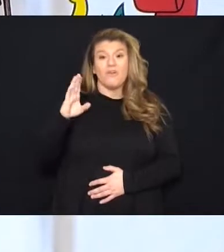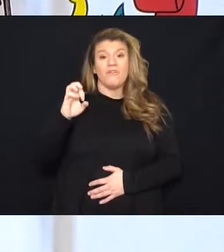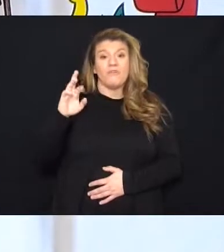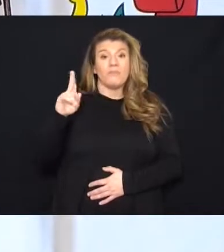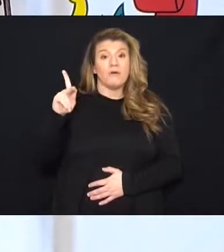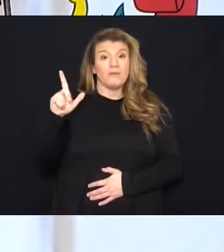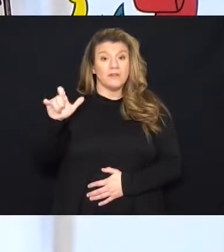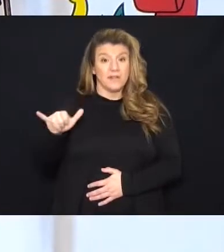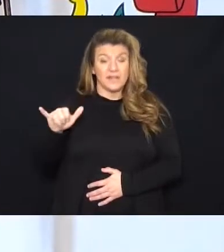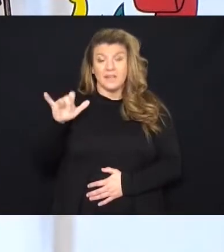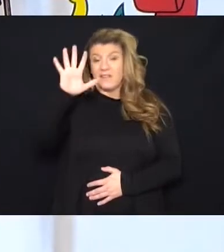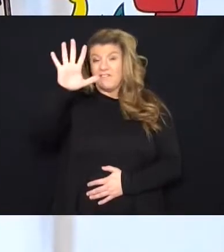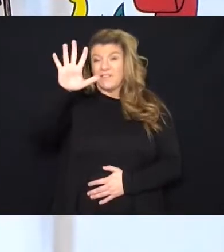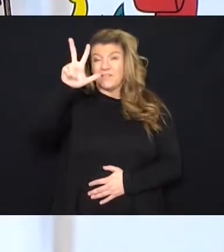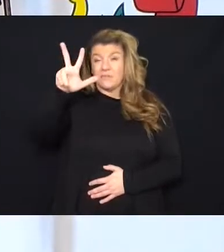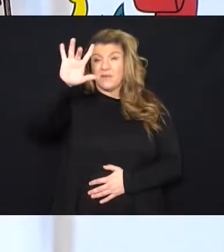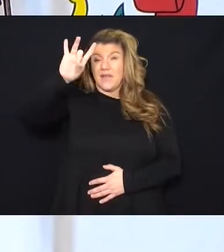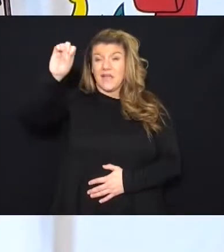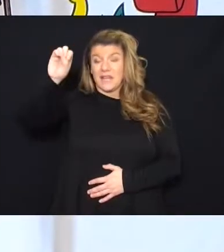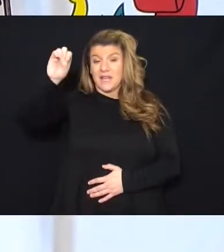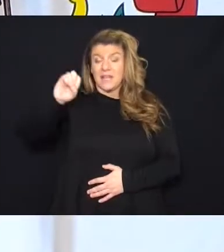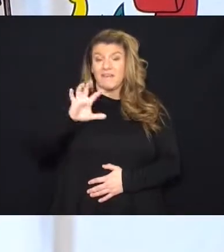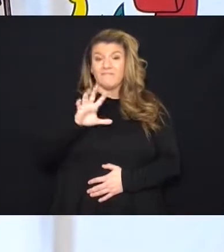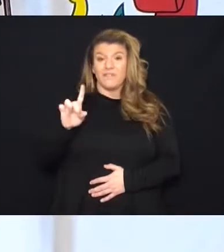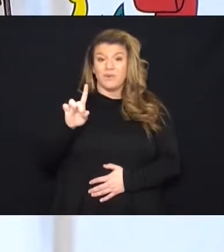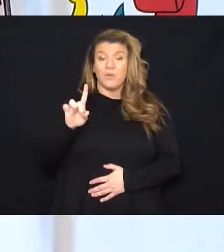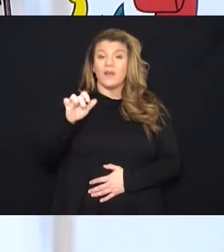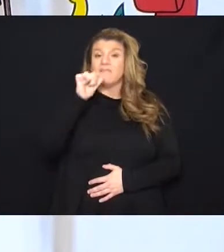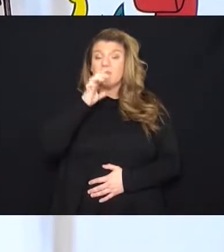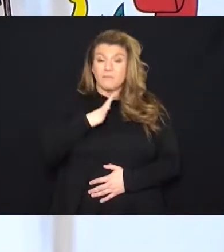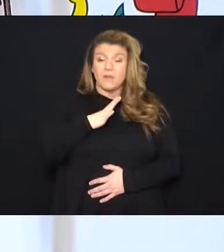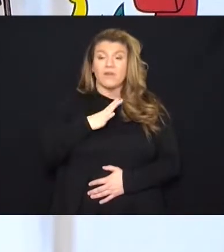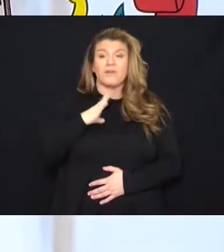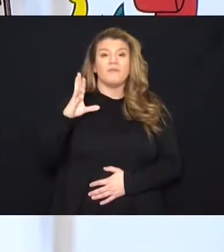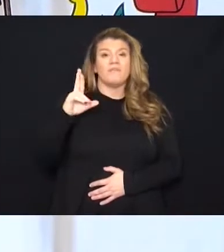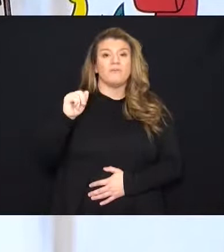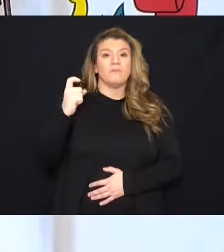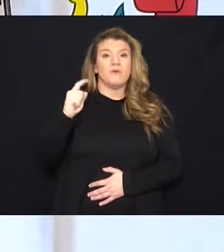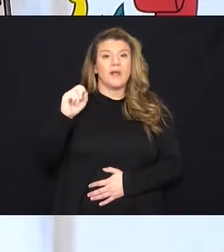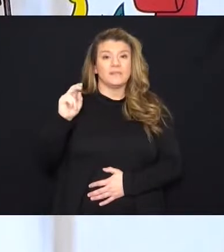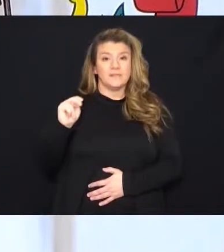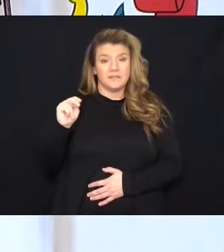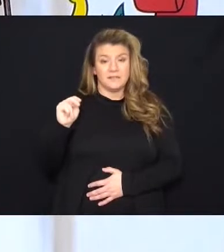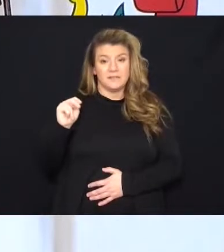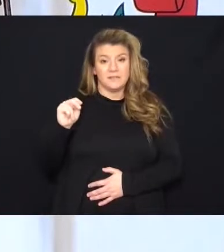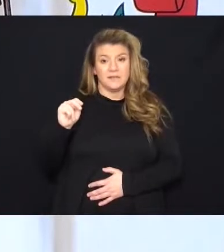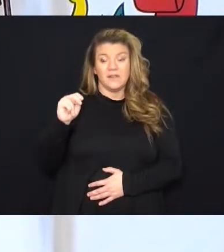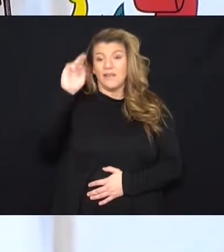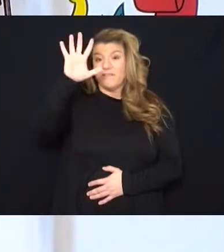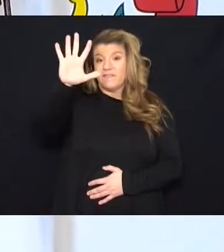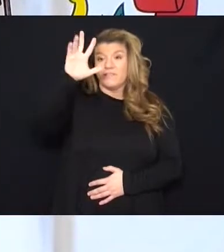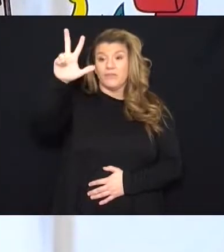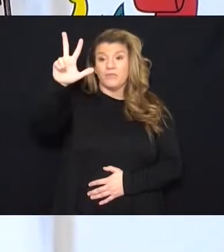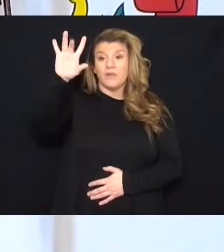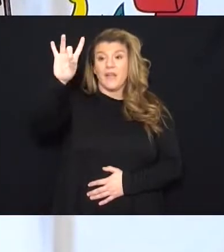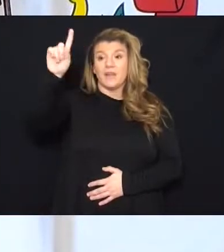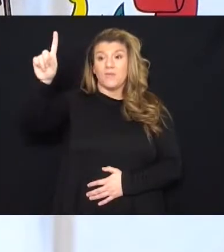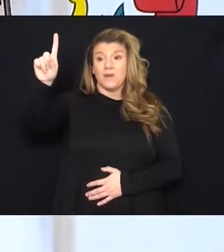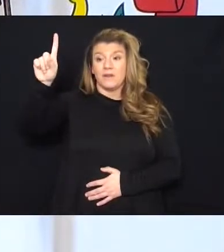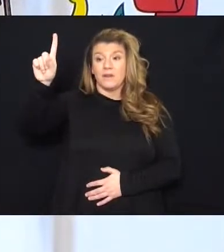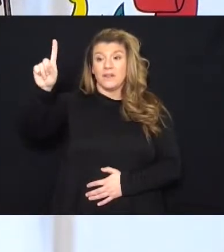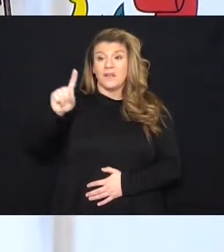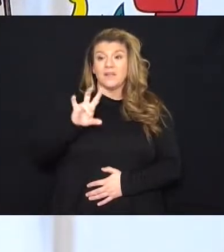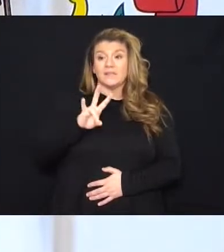County. The 5,380th death, a 51-year-old female from Braxton County. The 5,381st death,